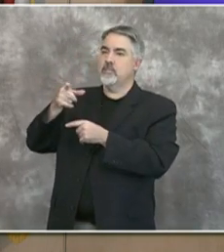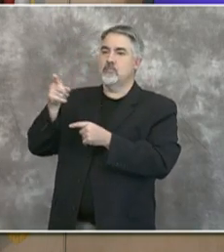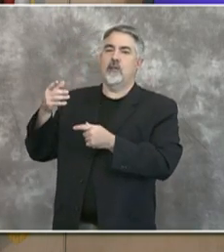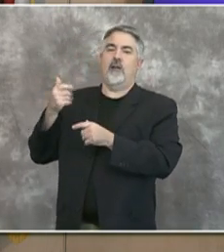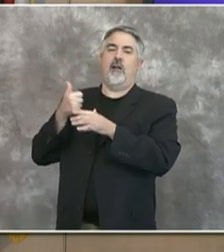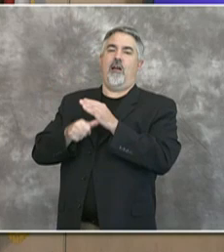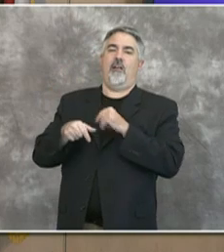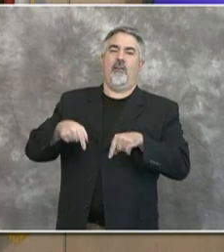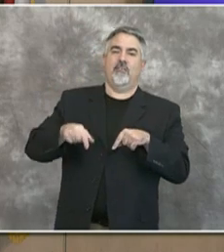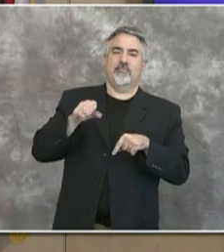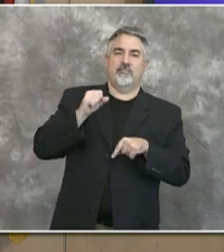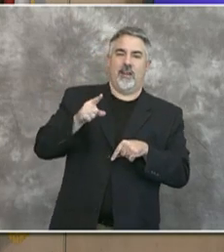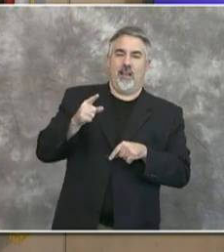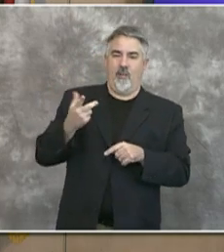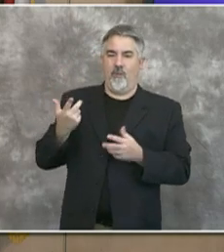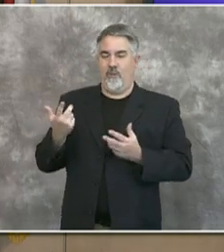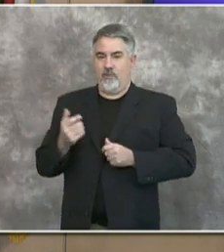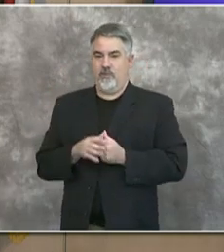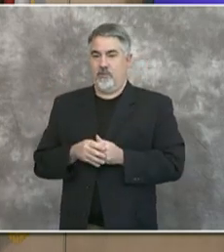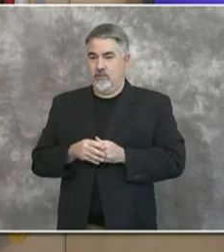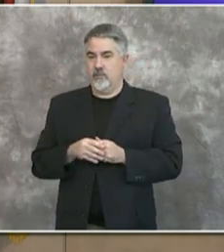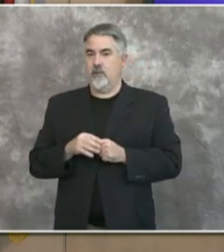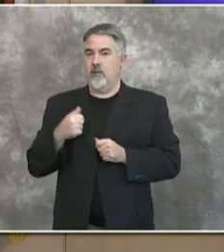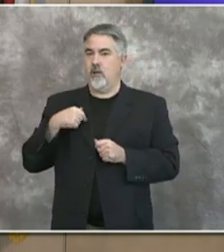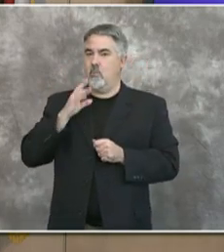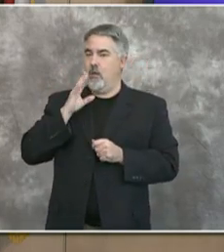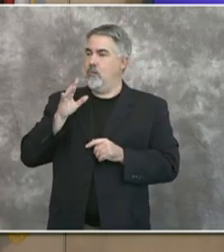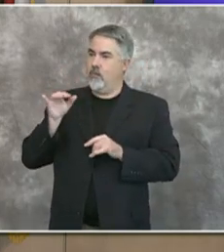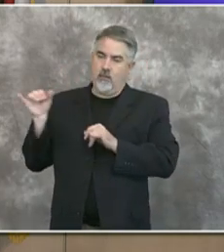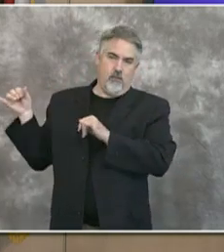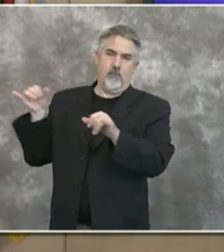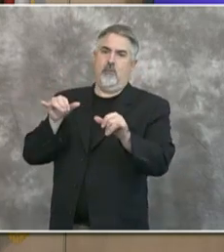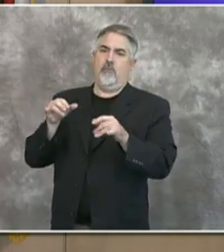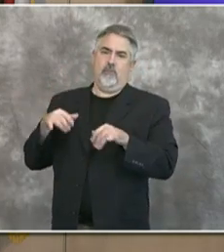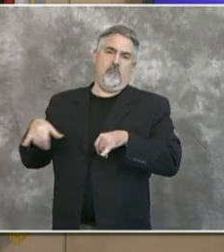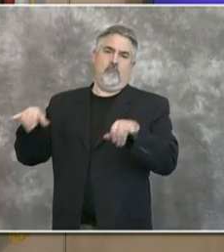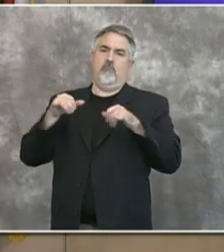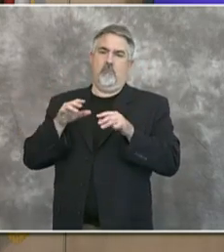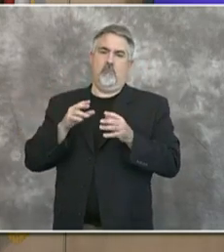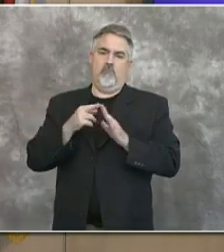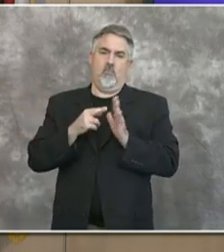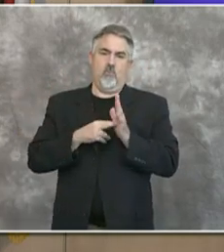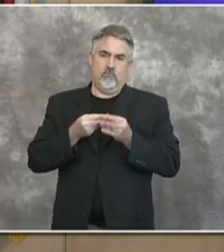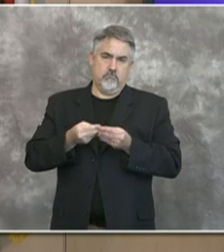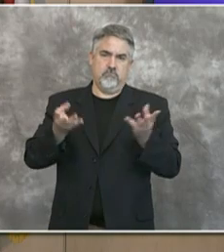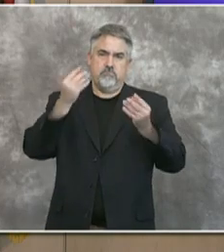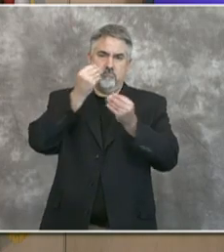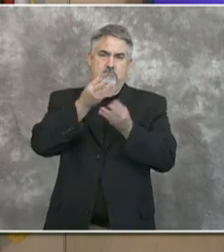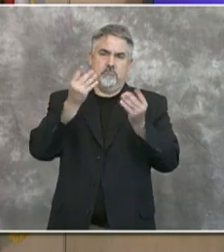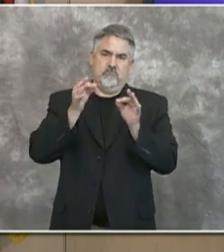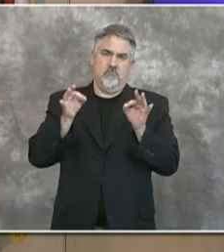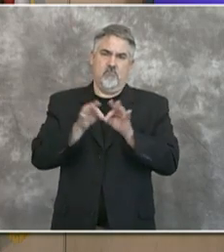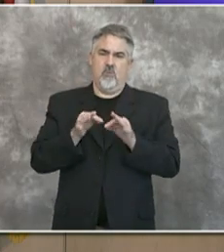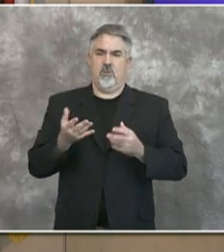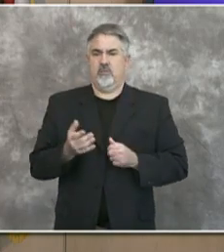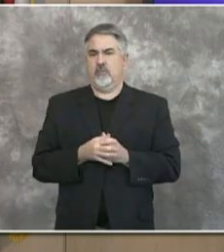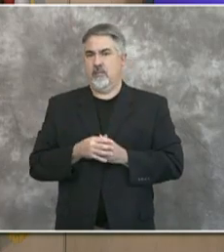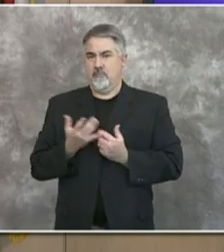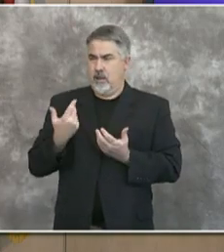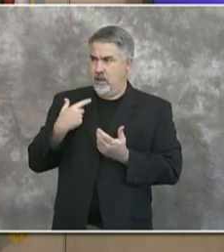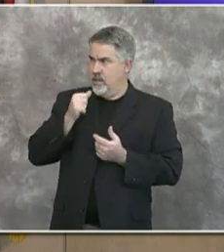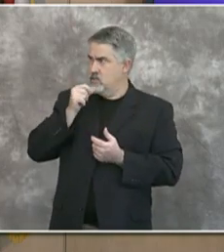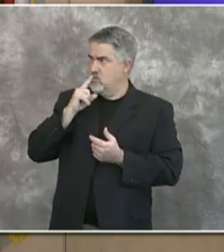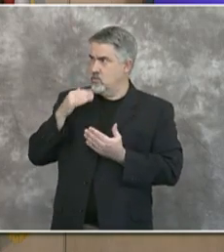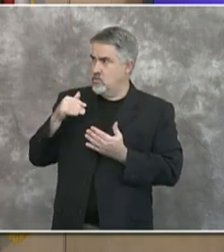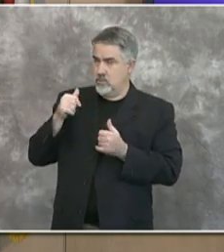of position from the county. We would hope that local jurisdictions would have similar uniformity in terms of what they did. And so we are